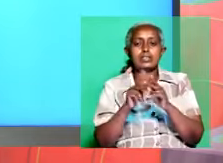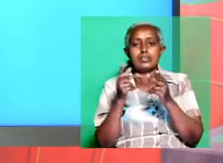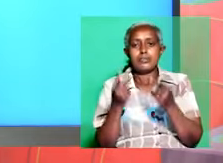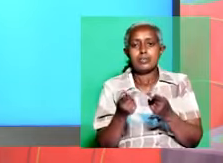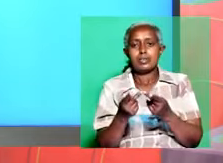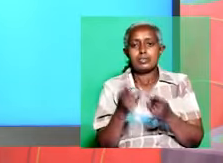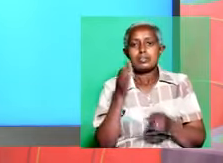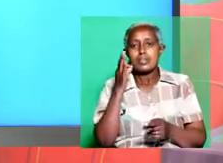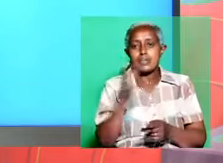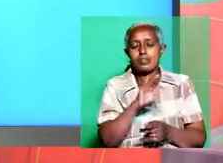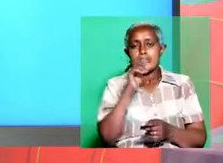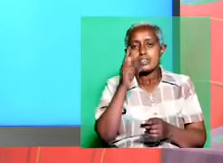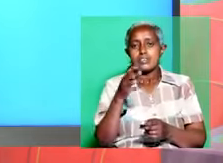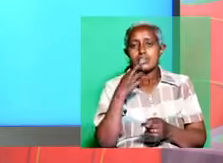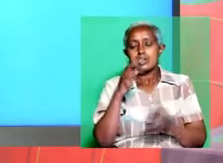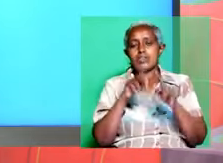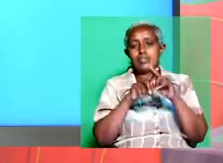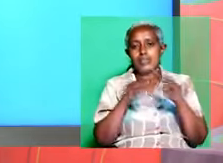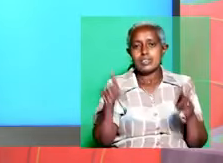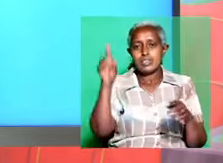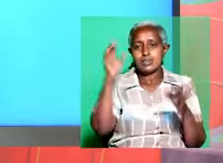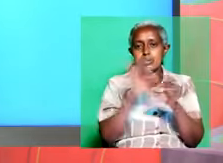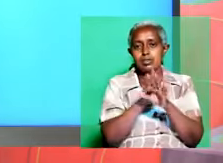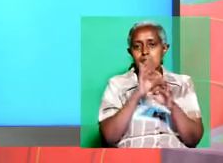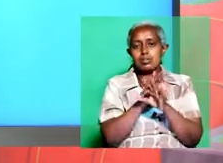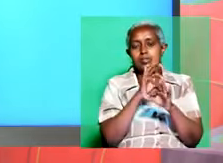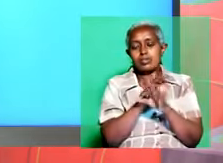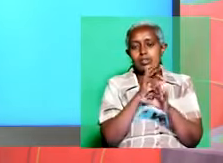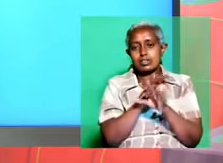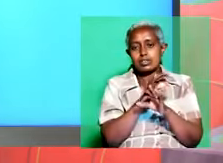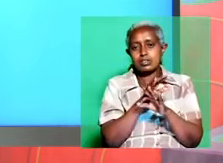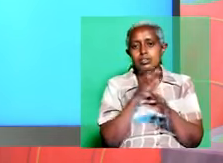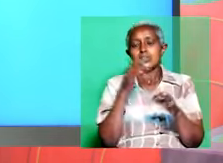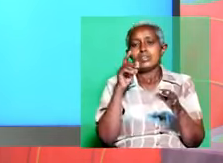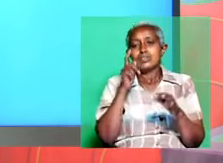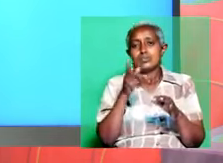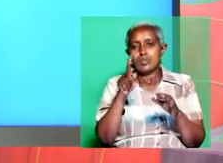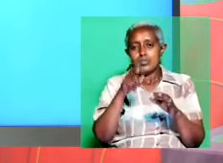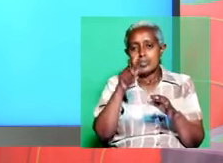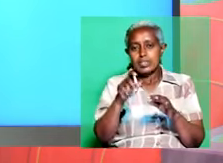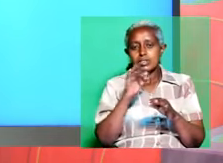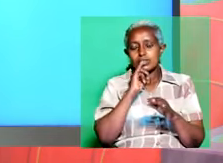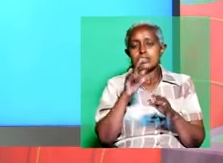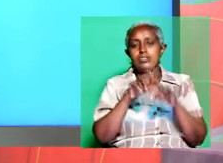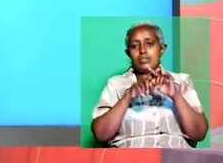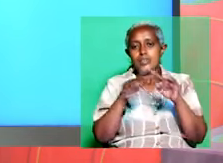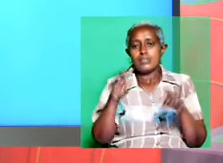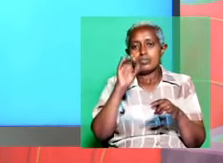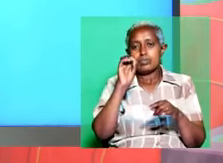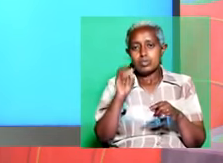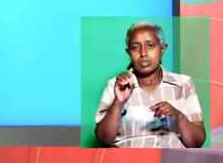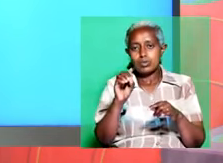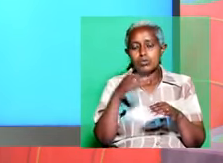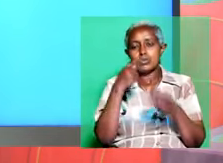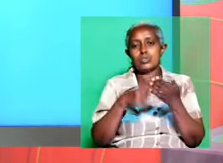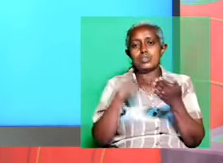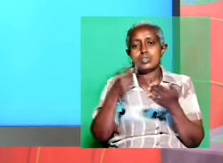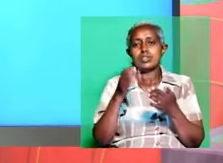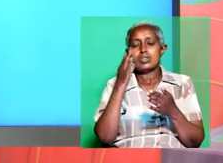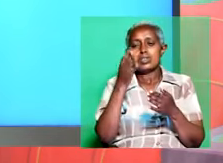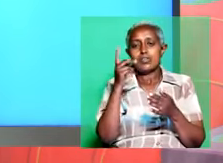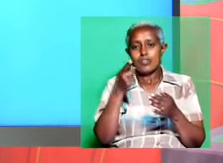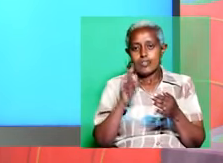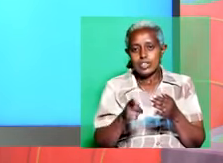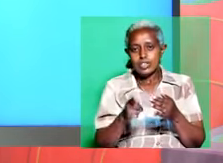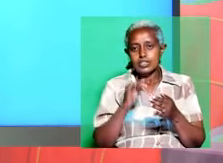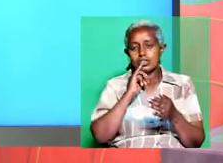part. F and g are differentiable functions where g of x is different from 0, then f over g